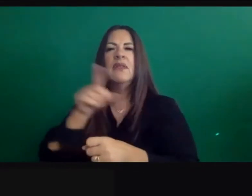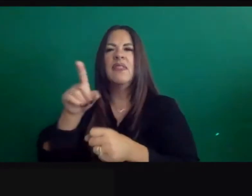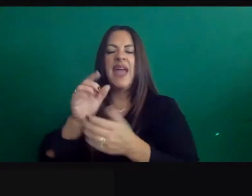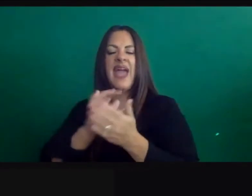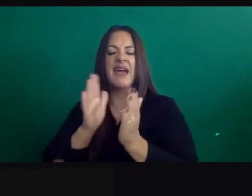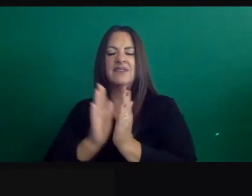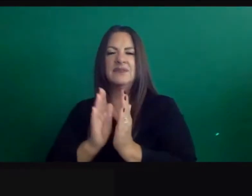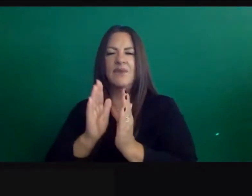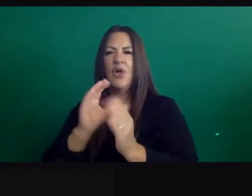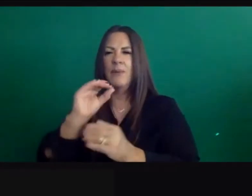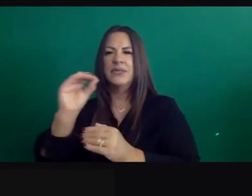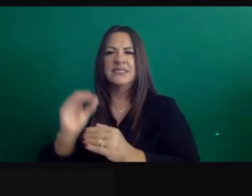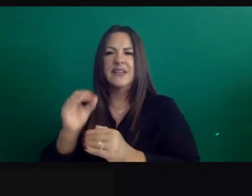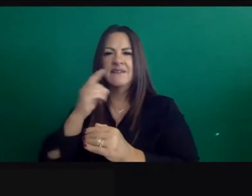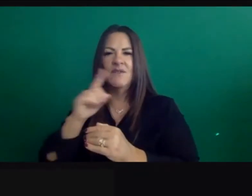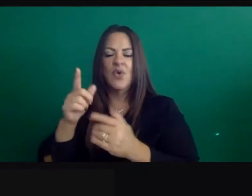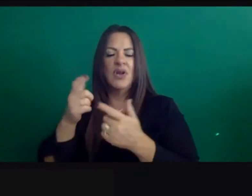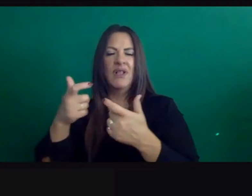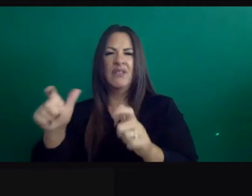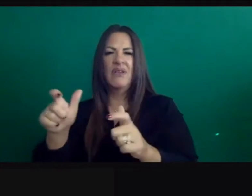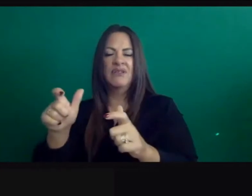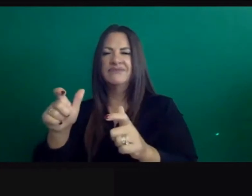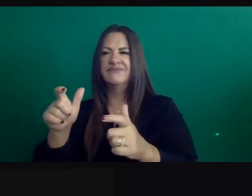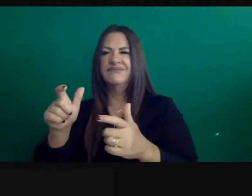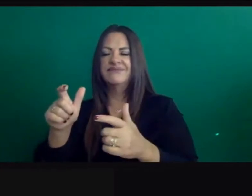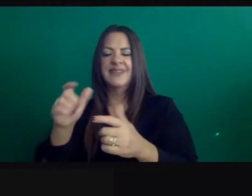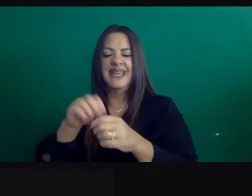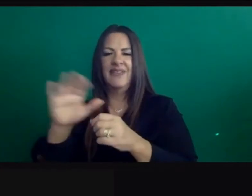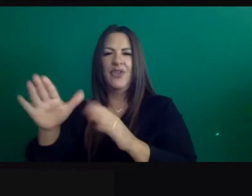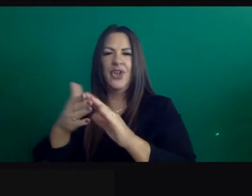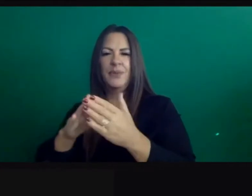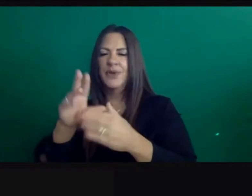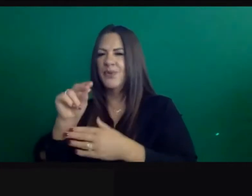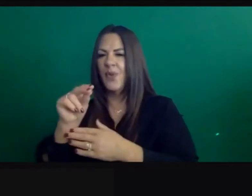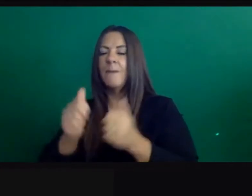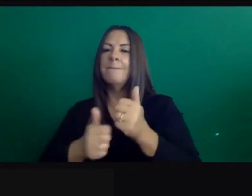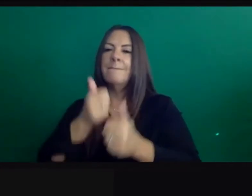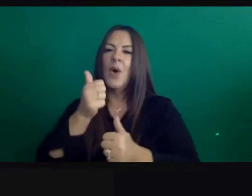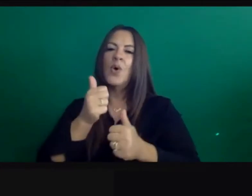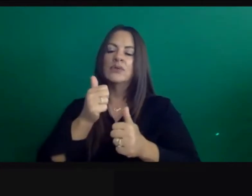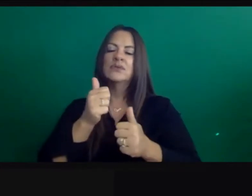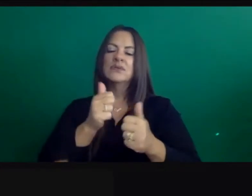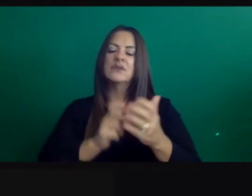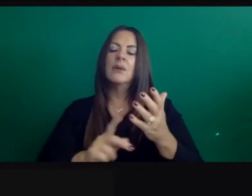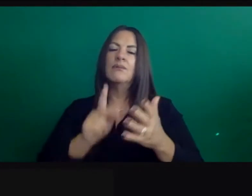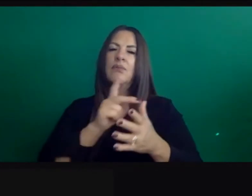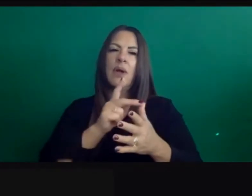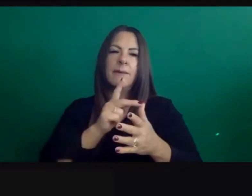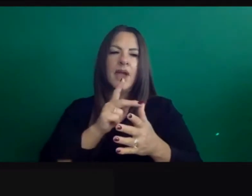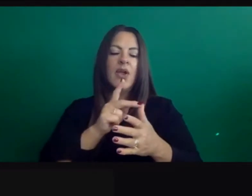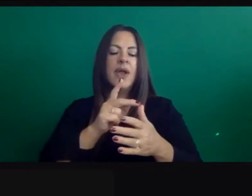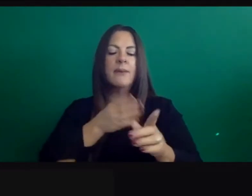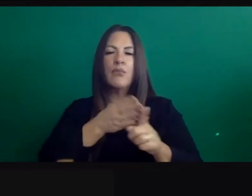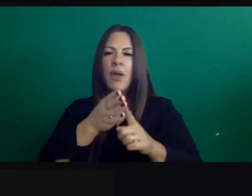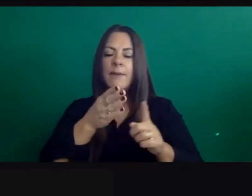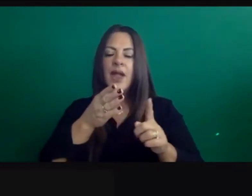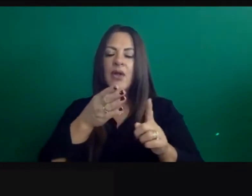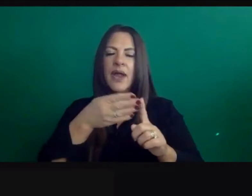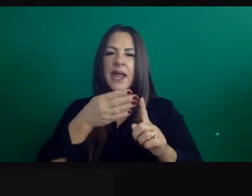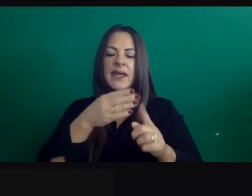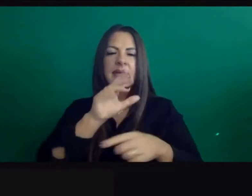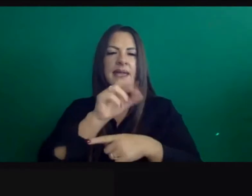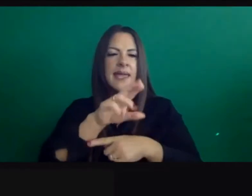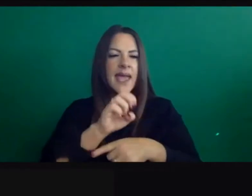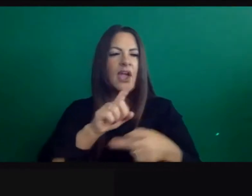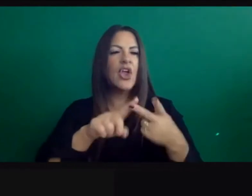vaccines for a community, largely done through partners in primary care and clinics, hospital and other delivery